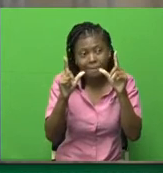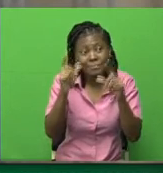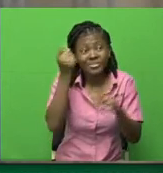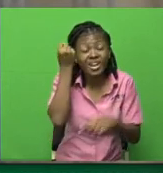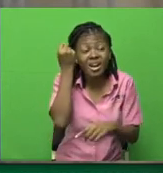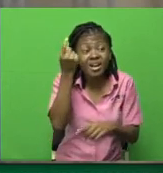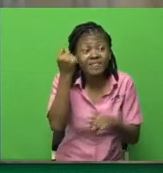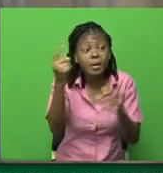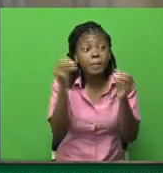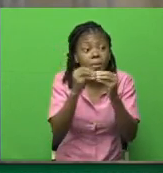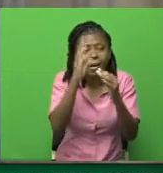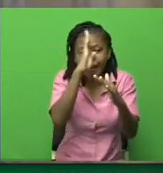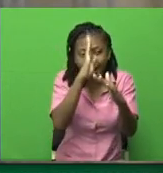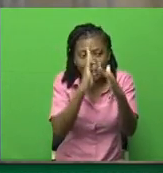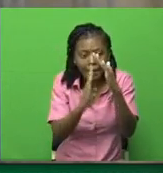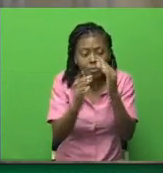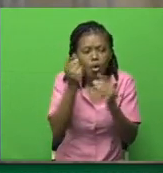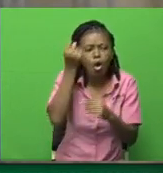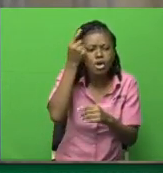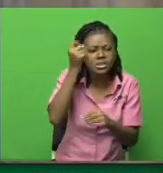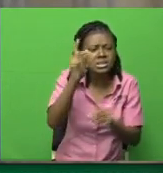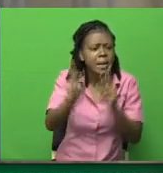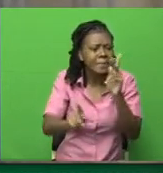face the reality